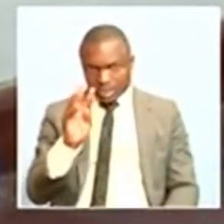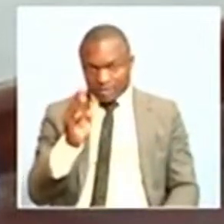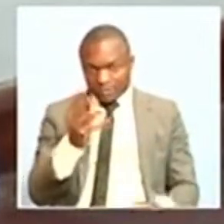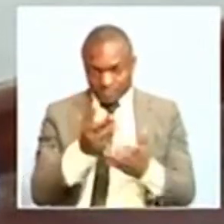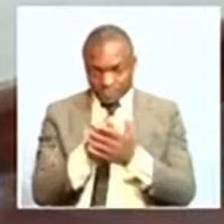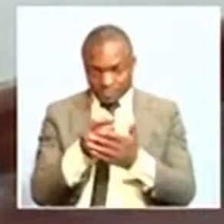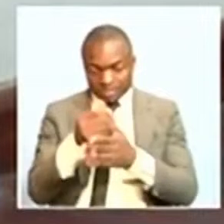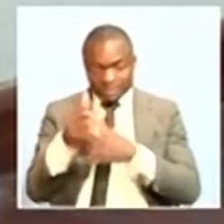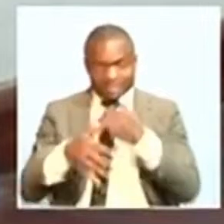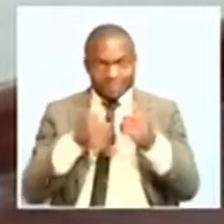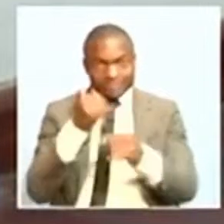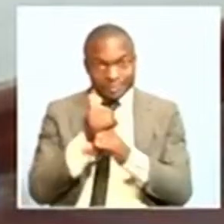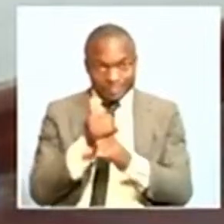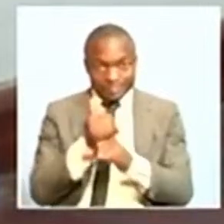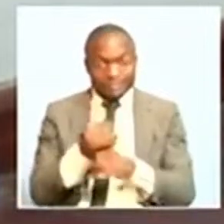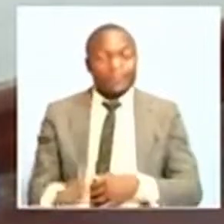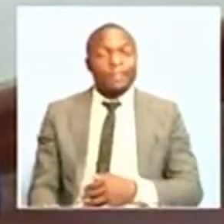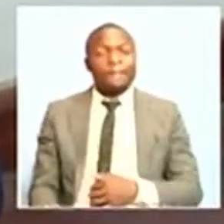years,